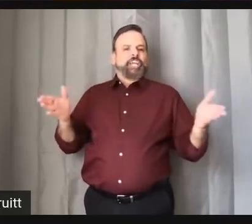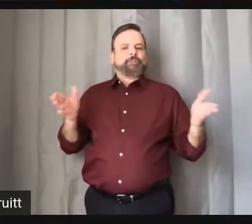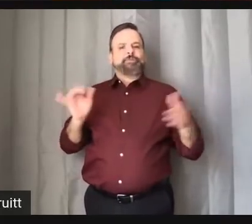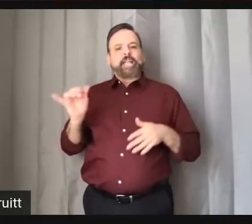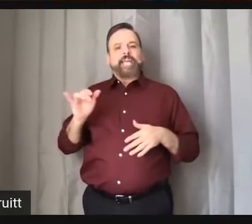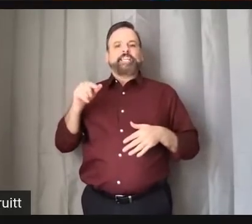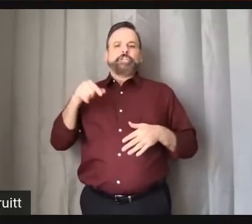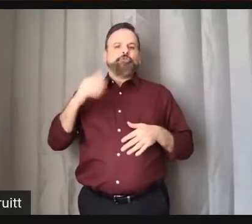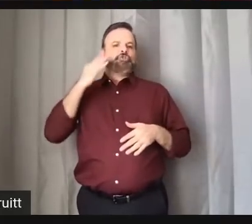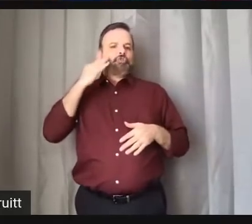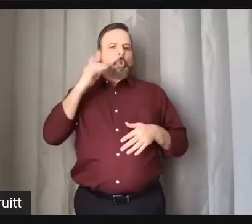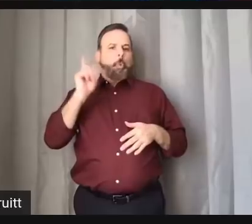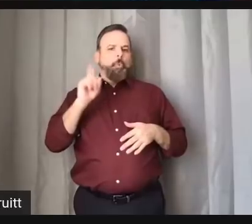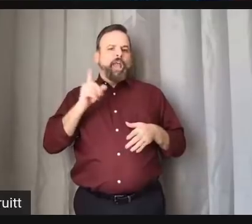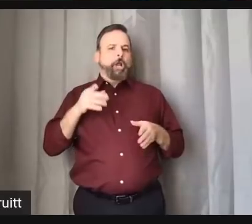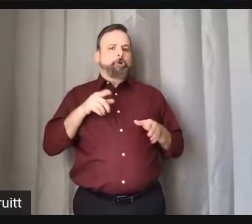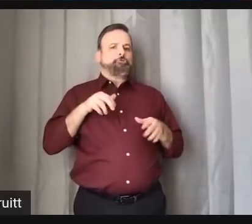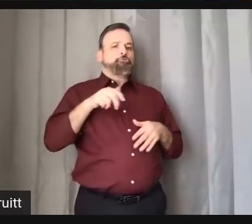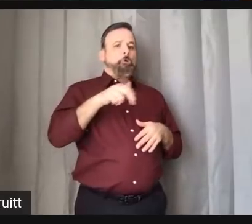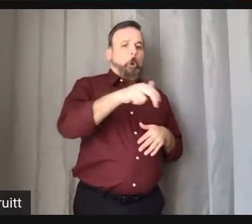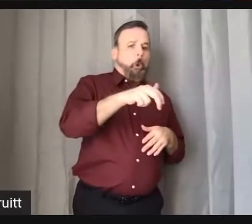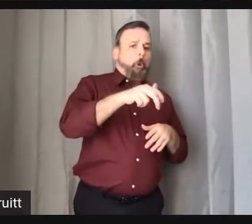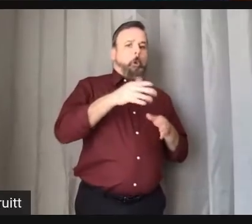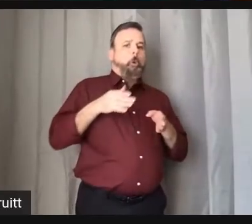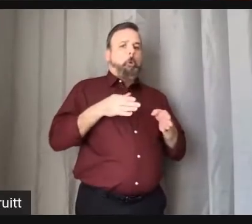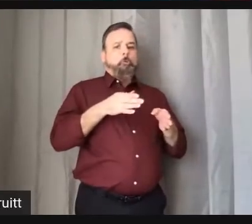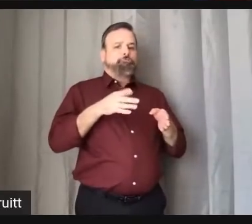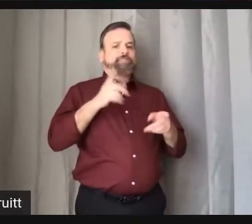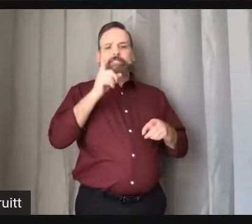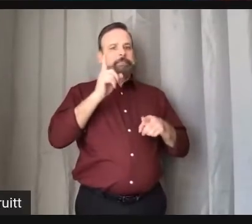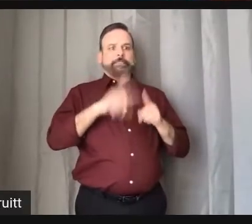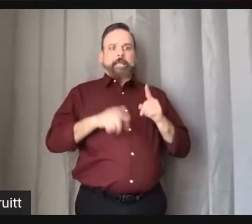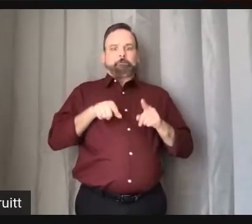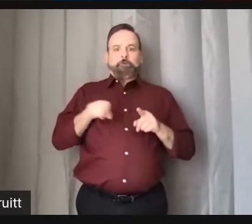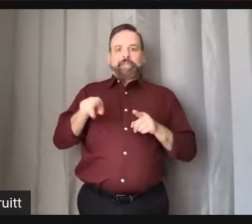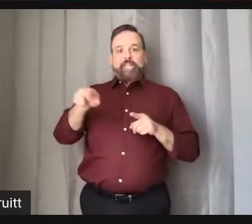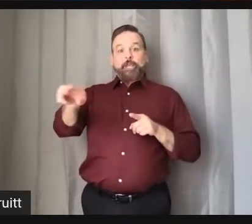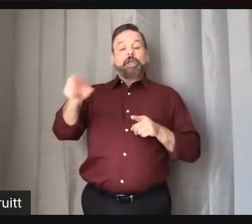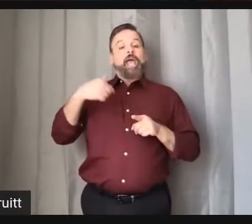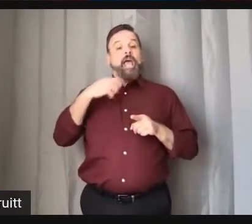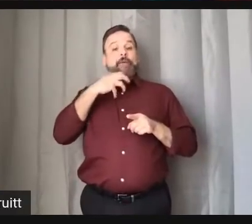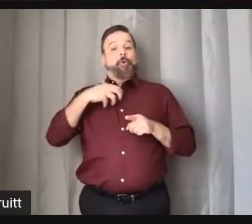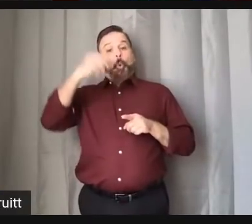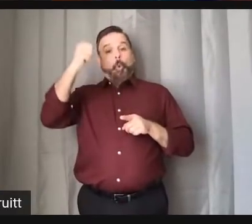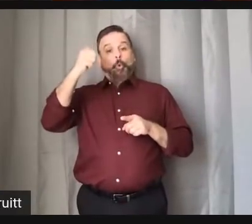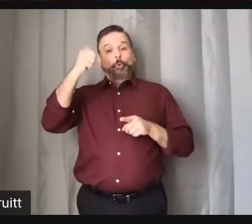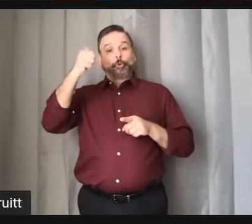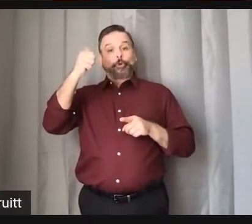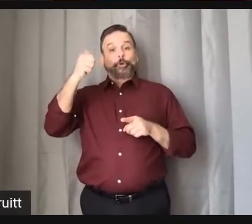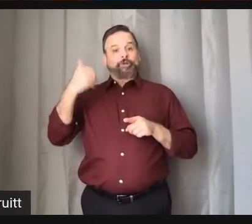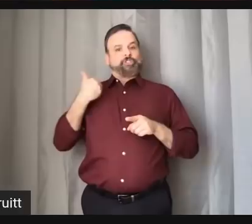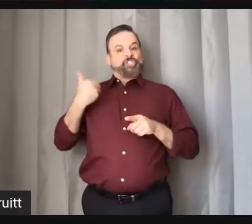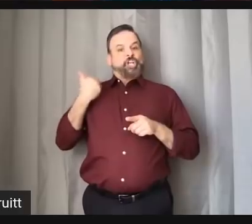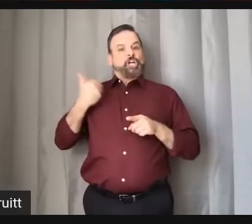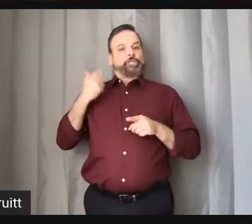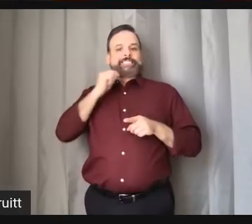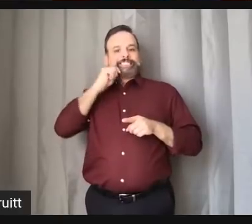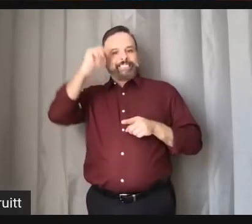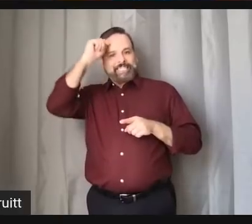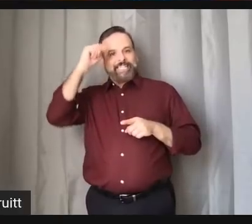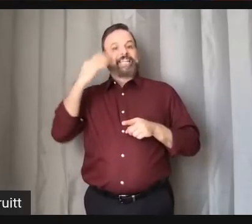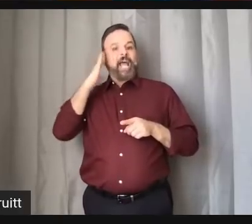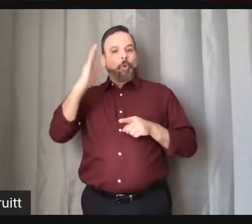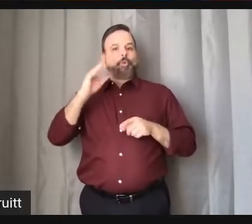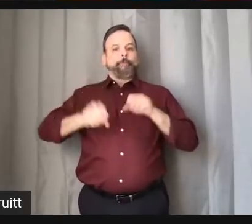like you just sort of know what parts to go to. And yeah. As I got older and I was more in like the YA years, I did used to bike